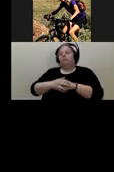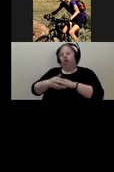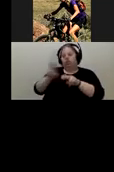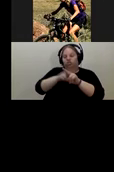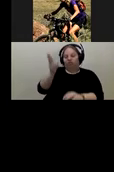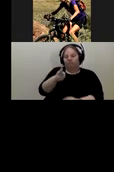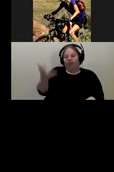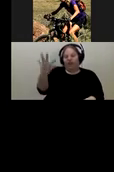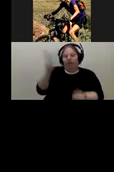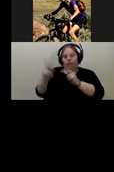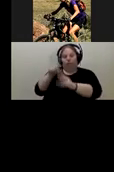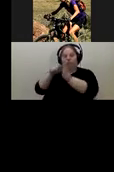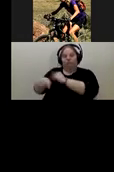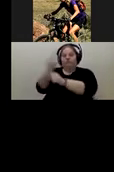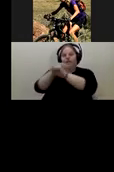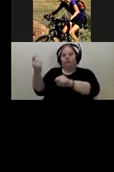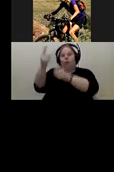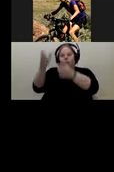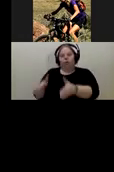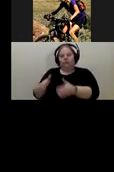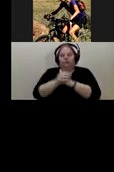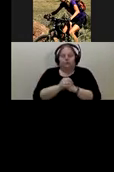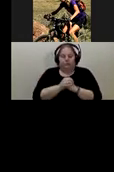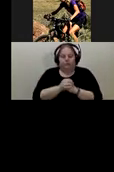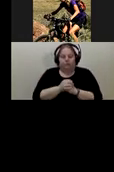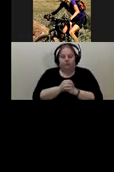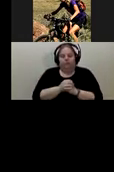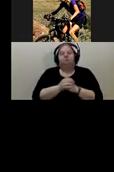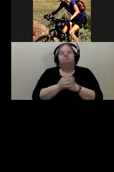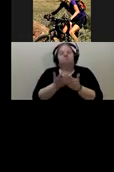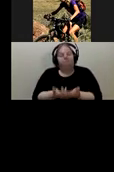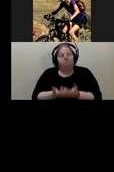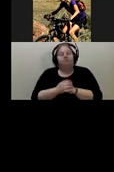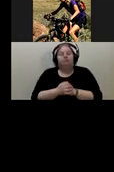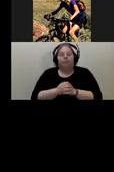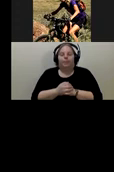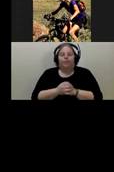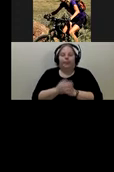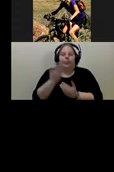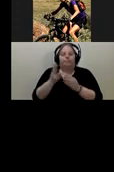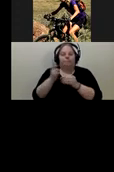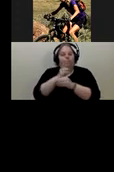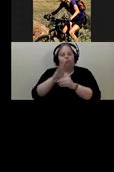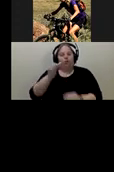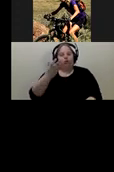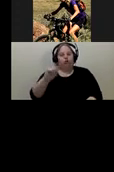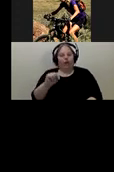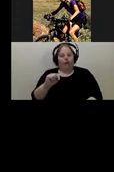over five people but save the one person. So this time, maybe let's use the chat if you can find it